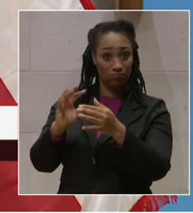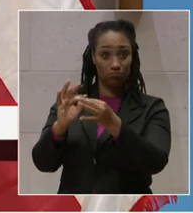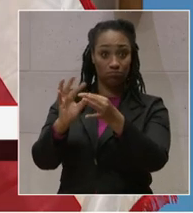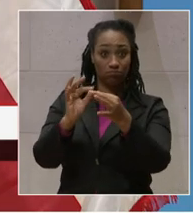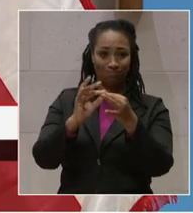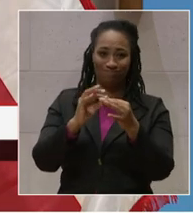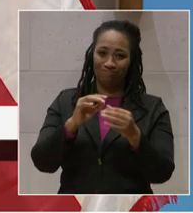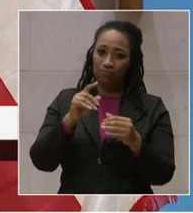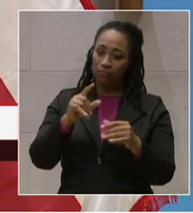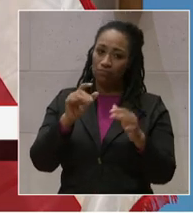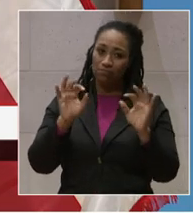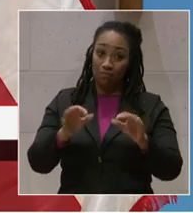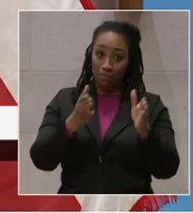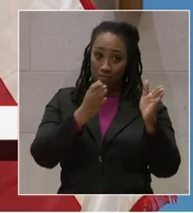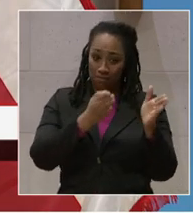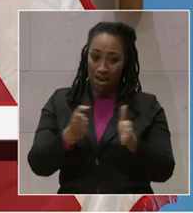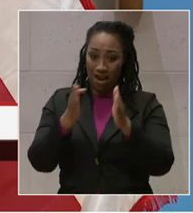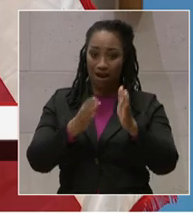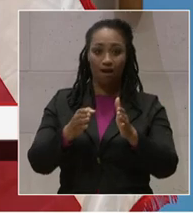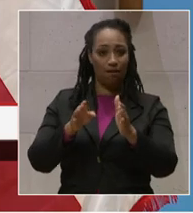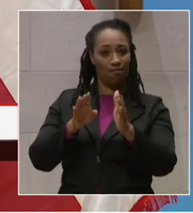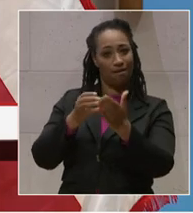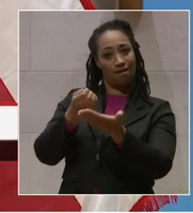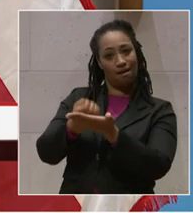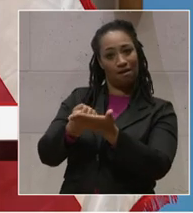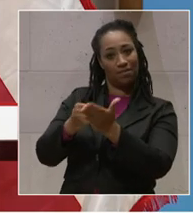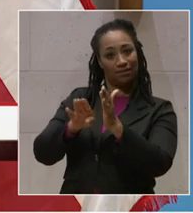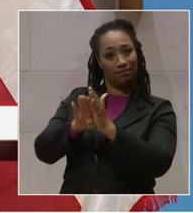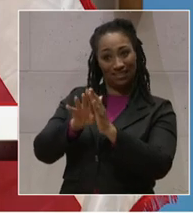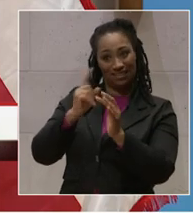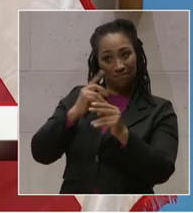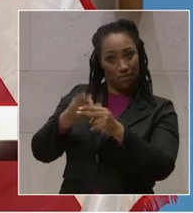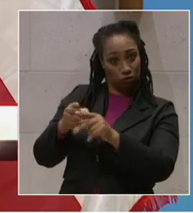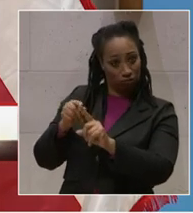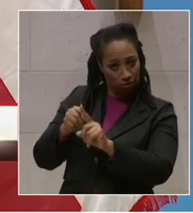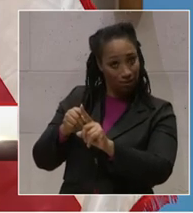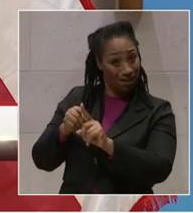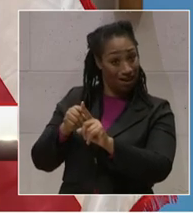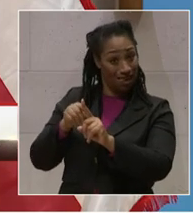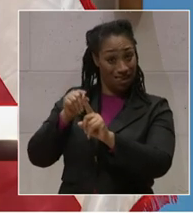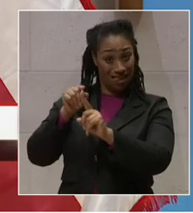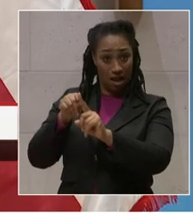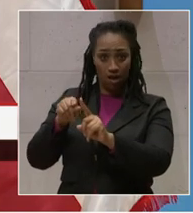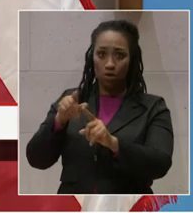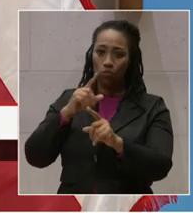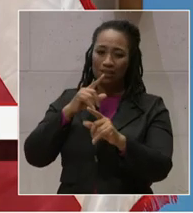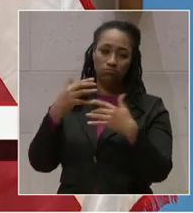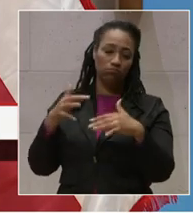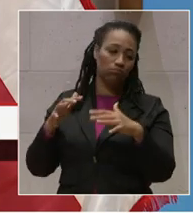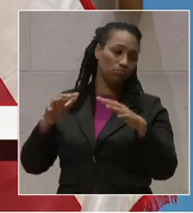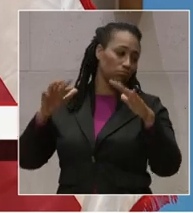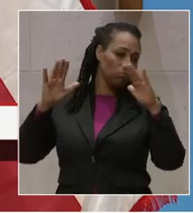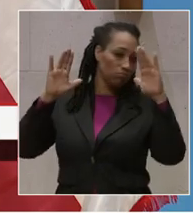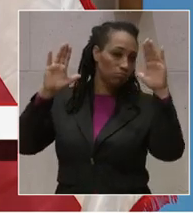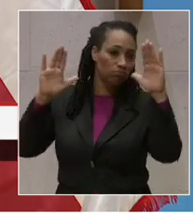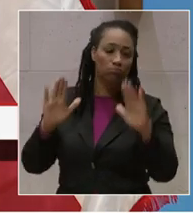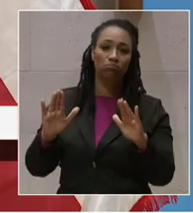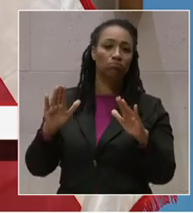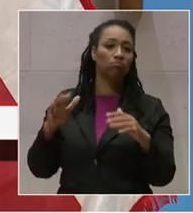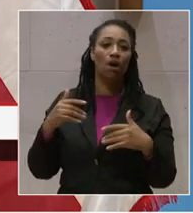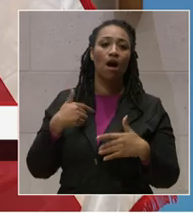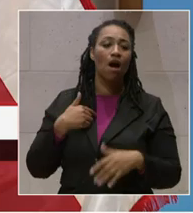development, who is a rock star and doing such great things. And I'm a fan anyway, regardless of whether y'all are a